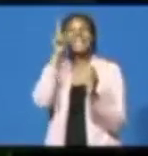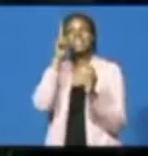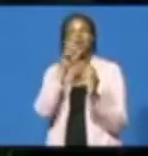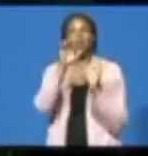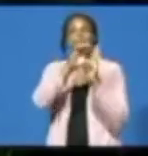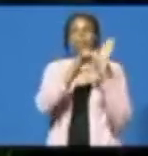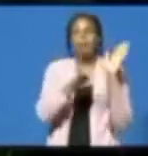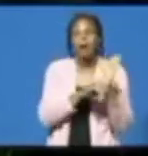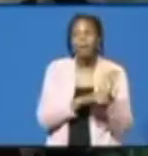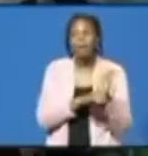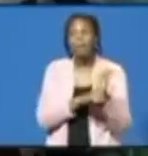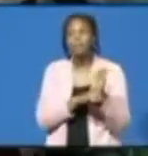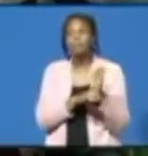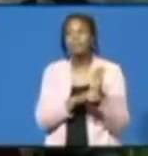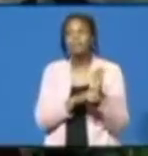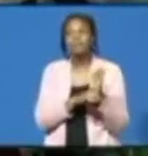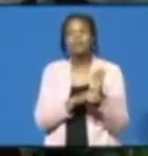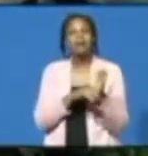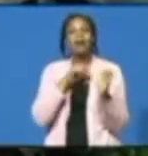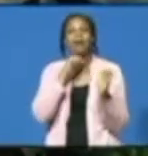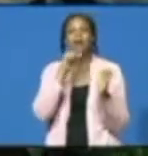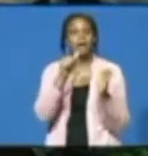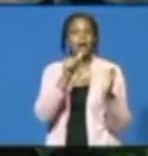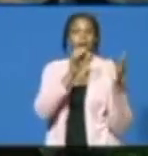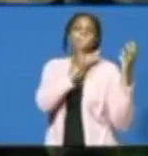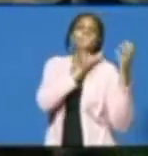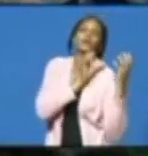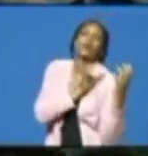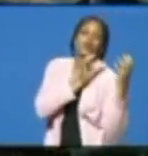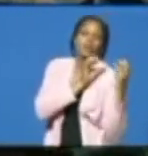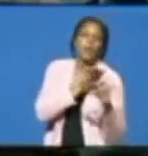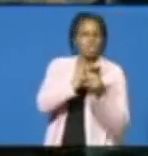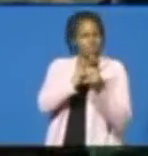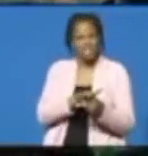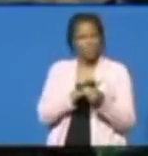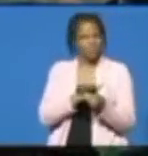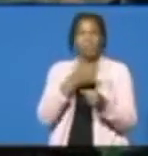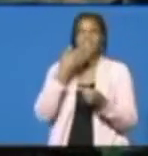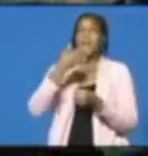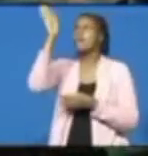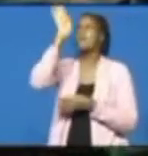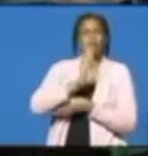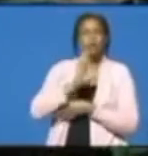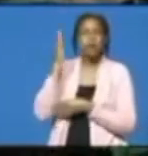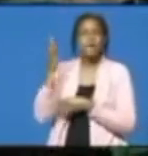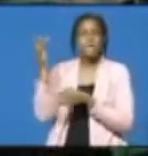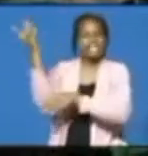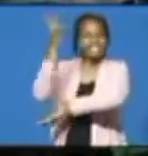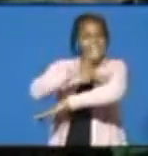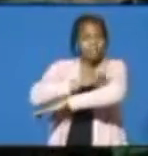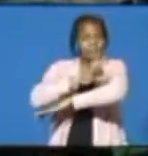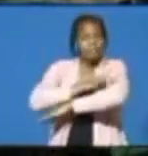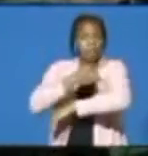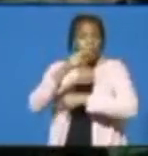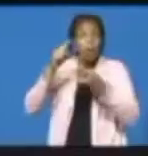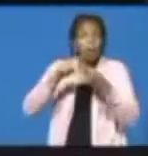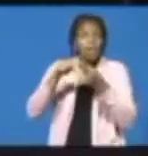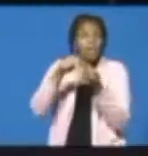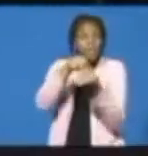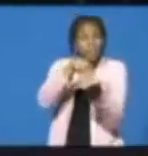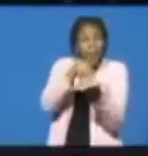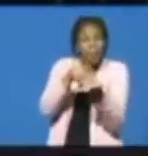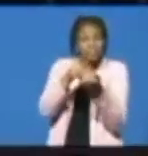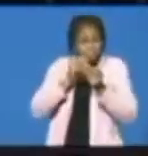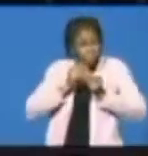commandments are not burdensome. Thanks be to God. Seventh-day Adventists, when the poison